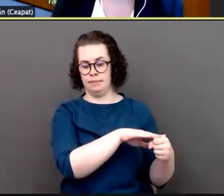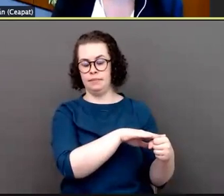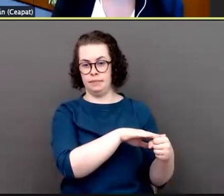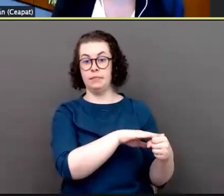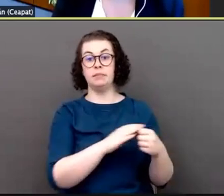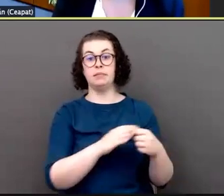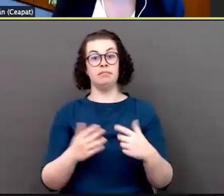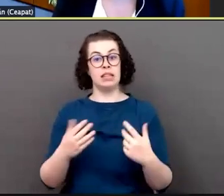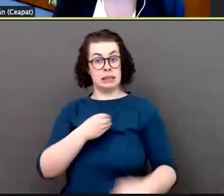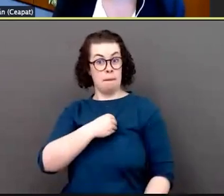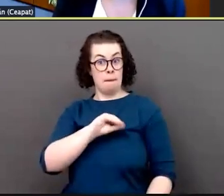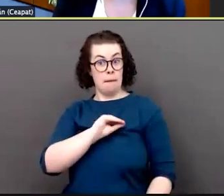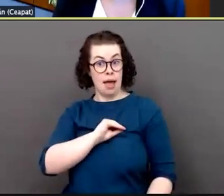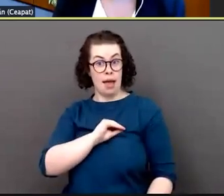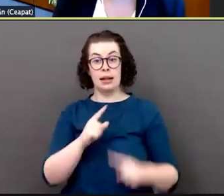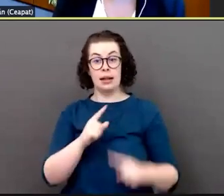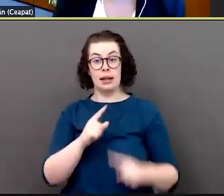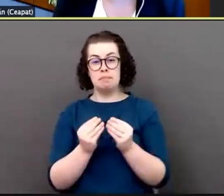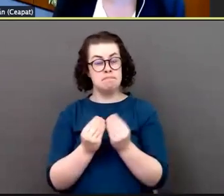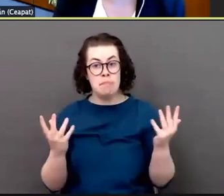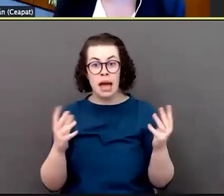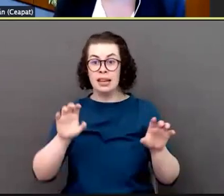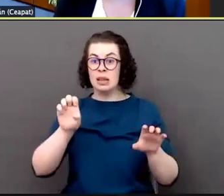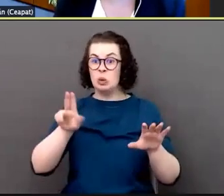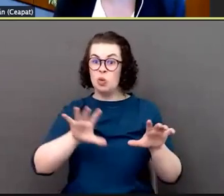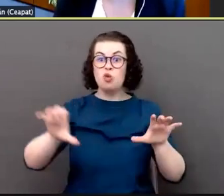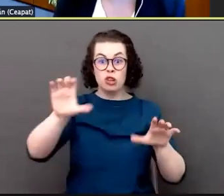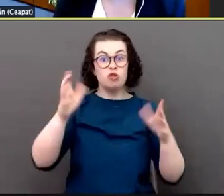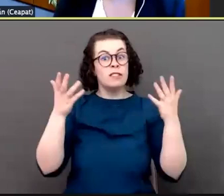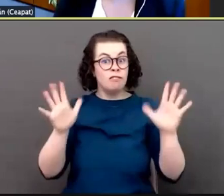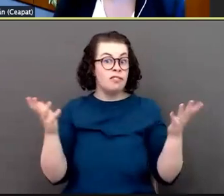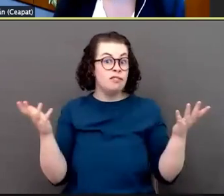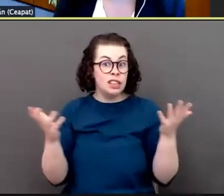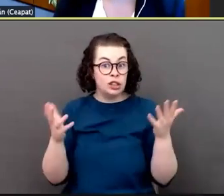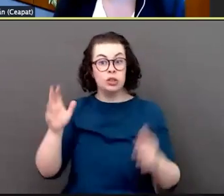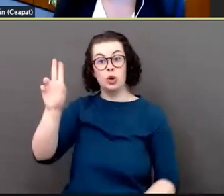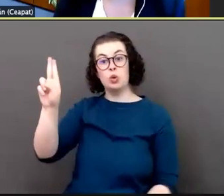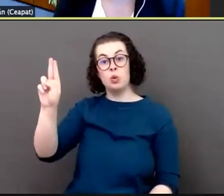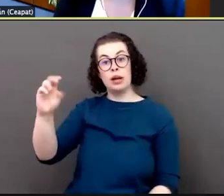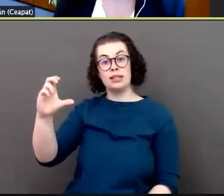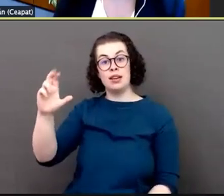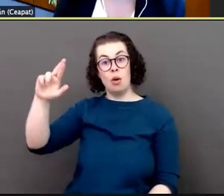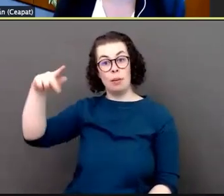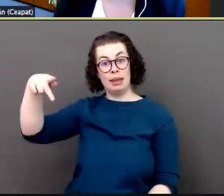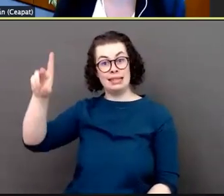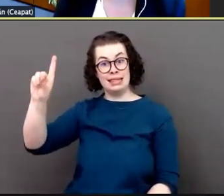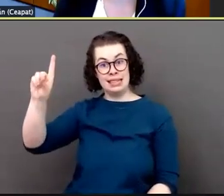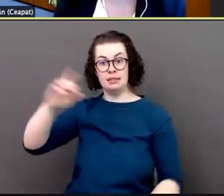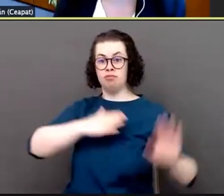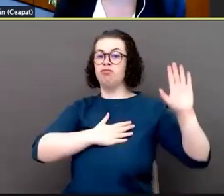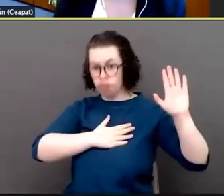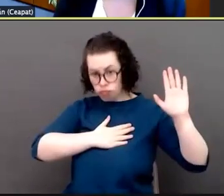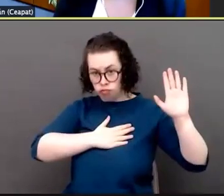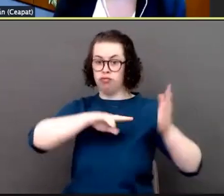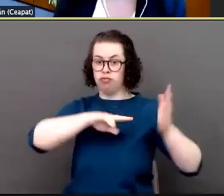countries have signed the Convention on the Rights of Persons with Disabilities and must